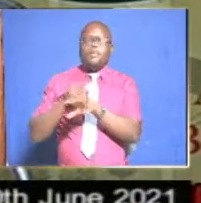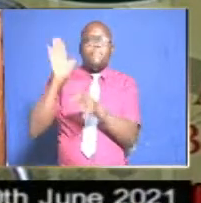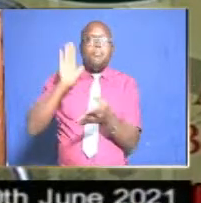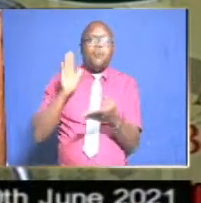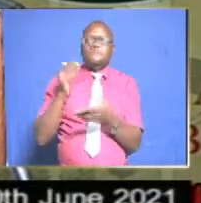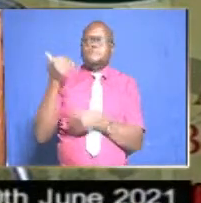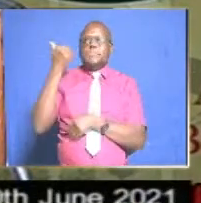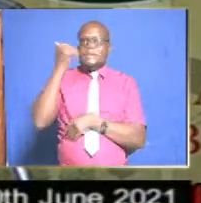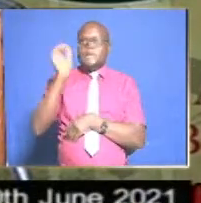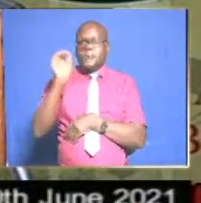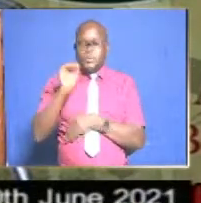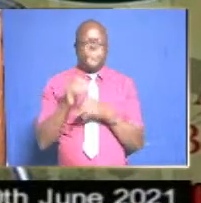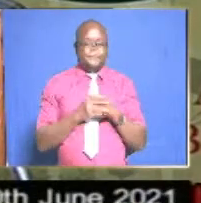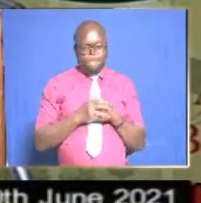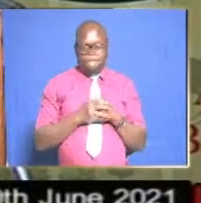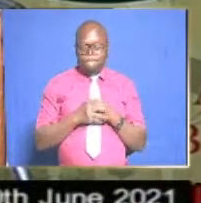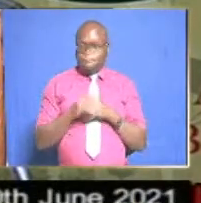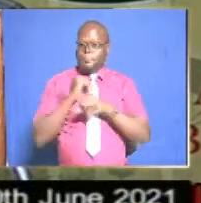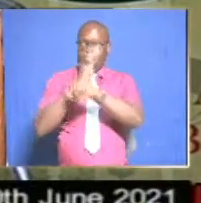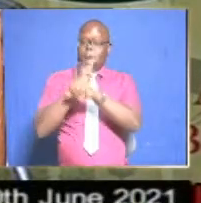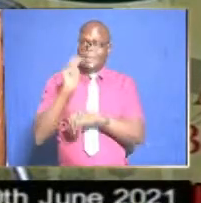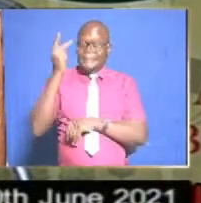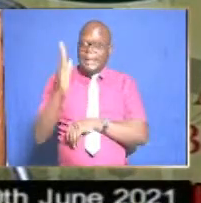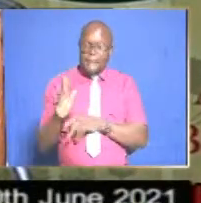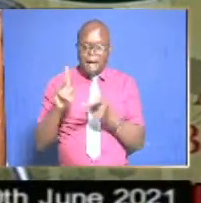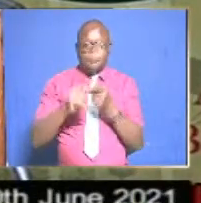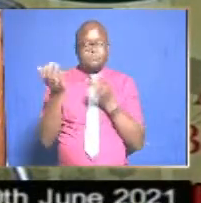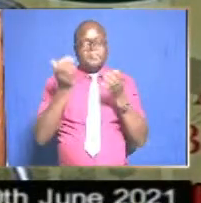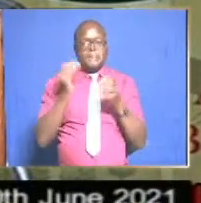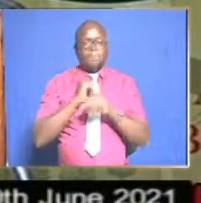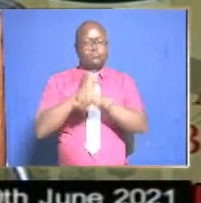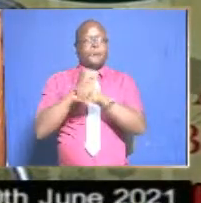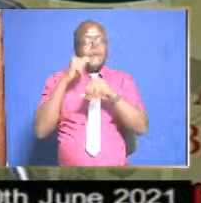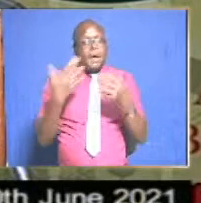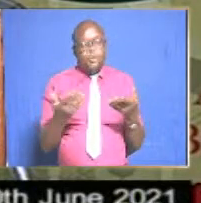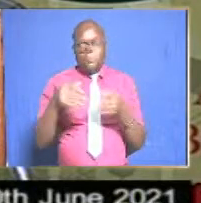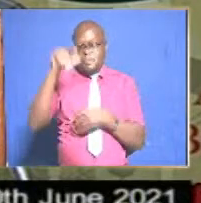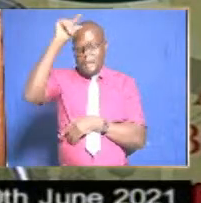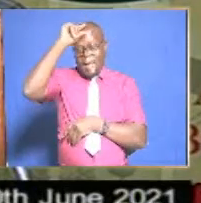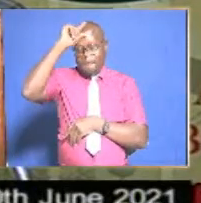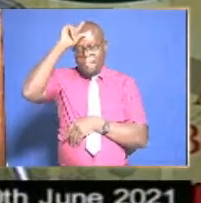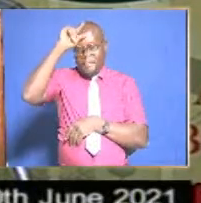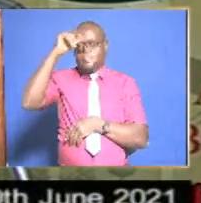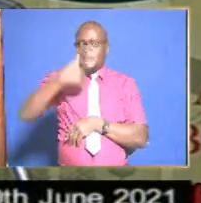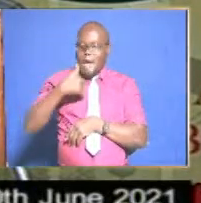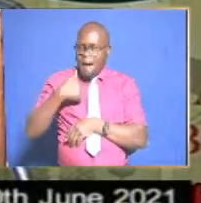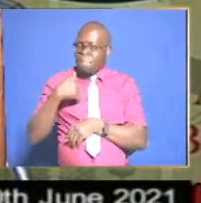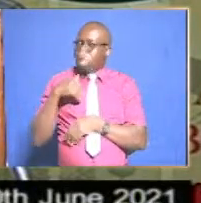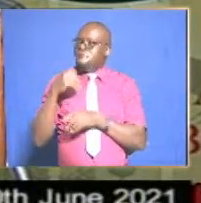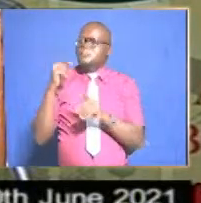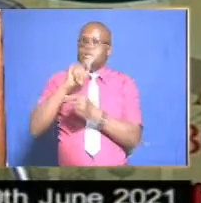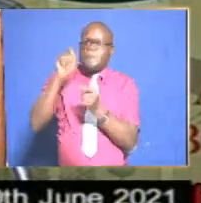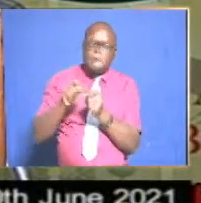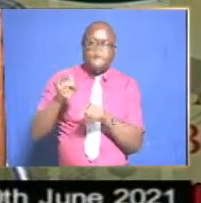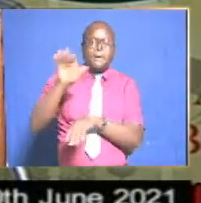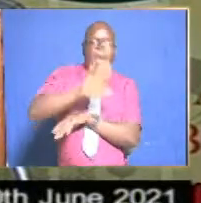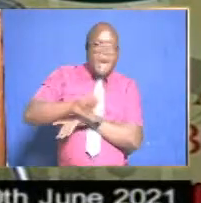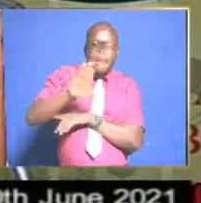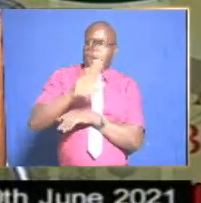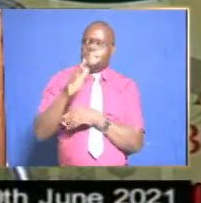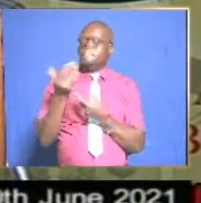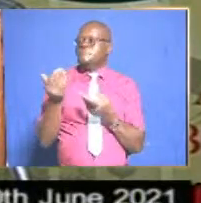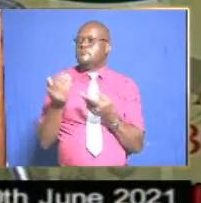lives. To cushion Kenyans and businesses, the government rolled out specific fiscal interventions, including reduction